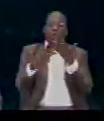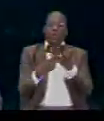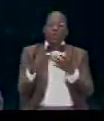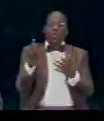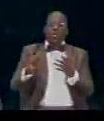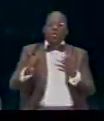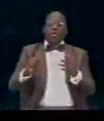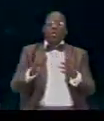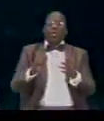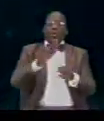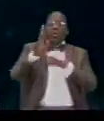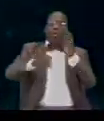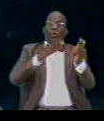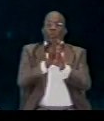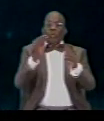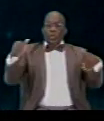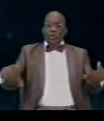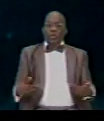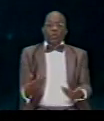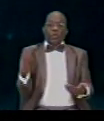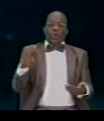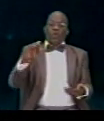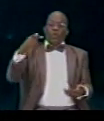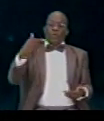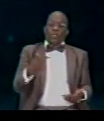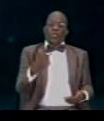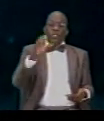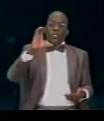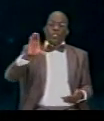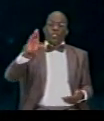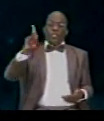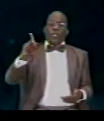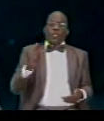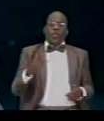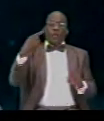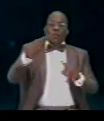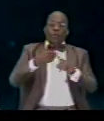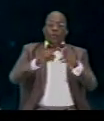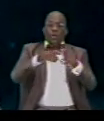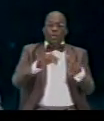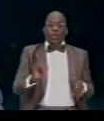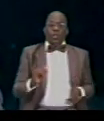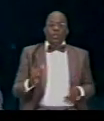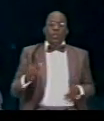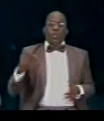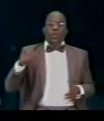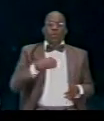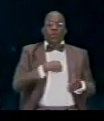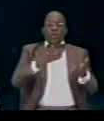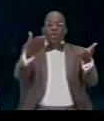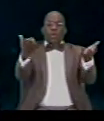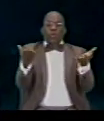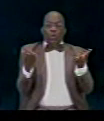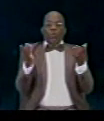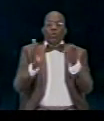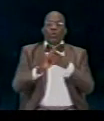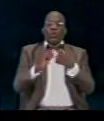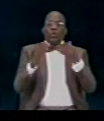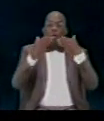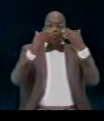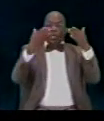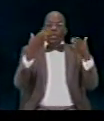of GCK. A lot has happened from the inception, from the beginning. We want to thank God and appreciate Him for what He has